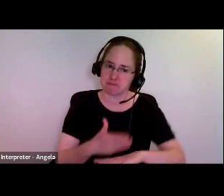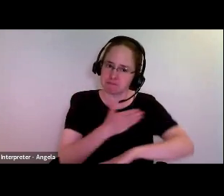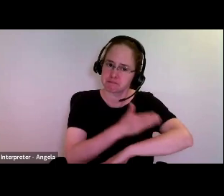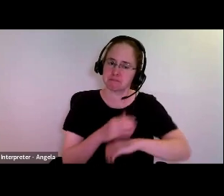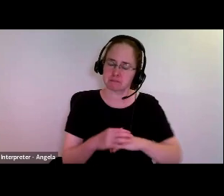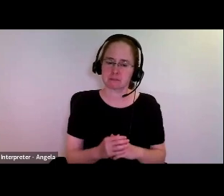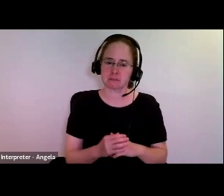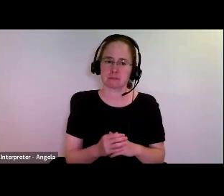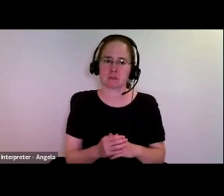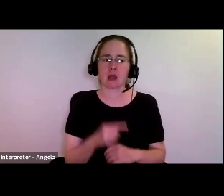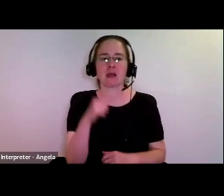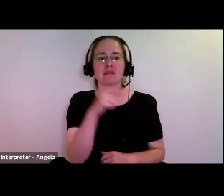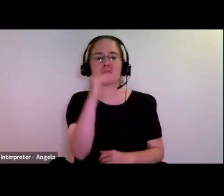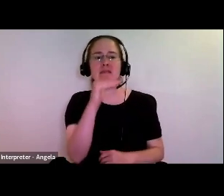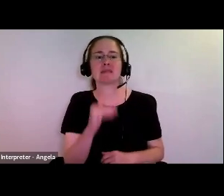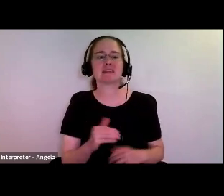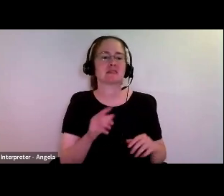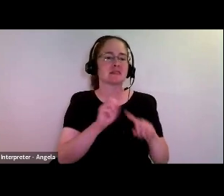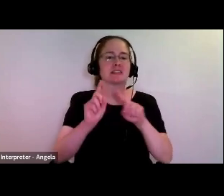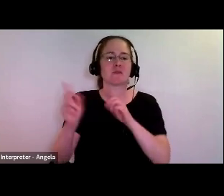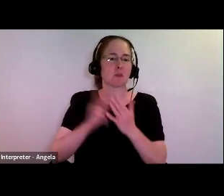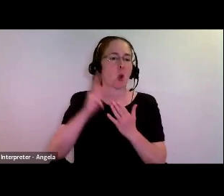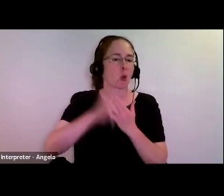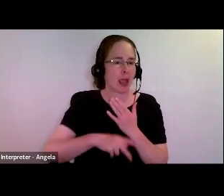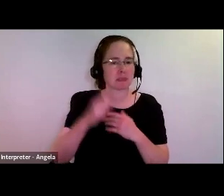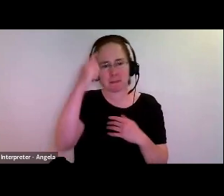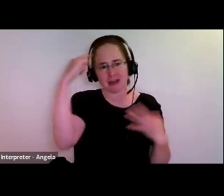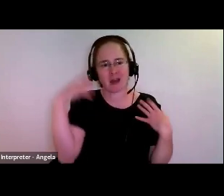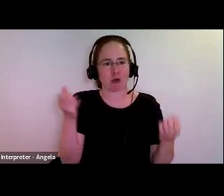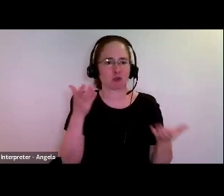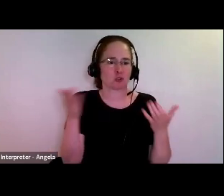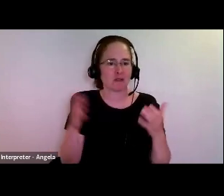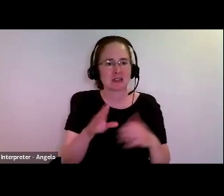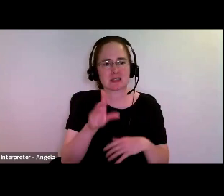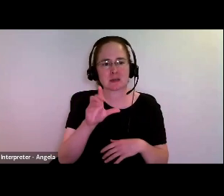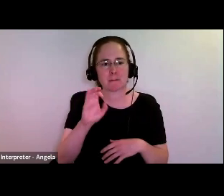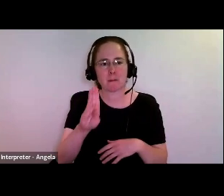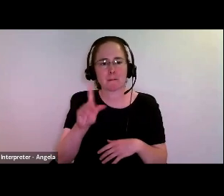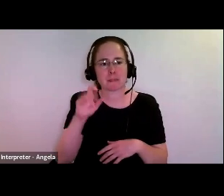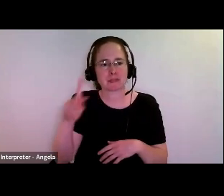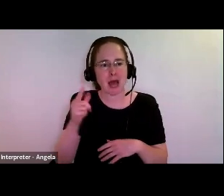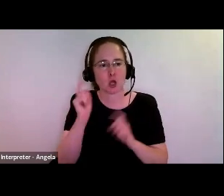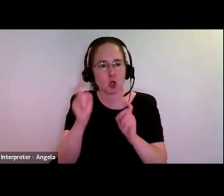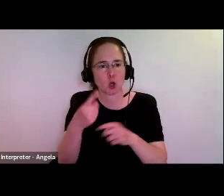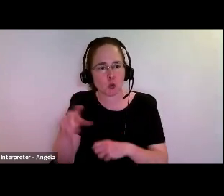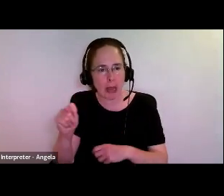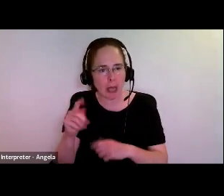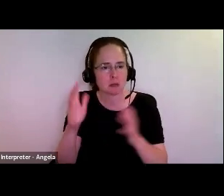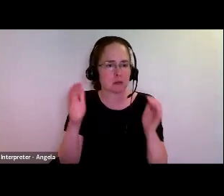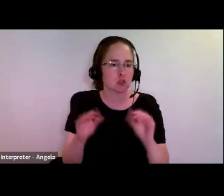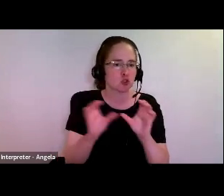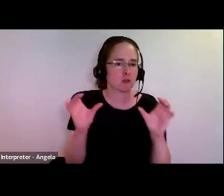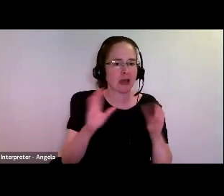are this lists a number of the programs: the Mental Health Service Block Grant, the